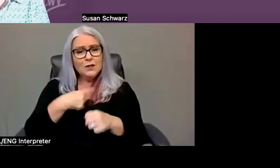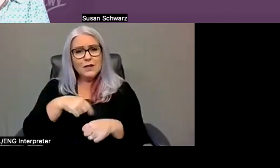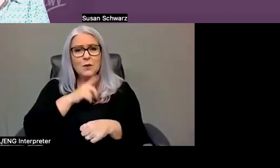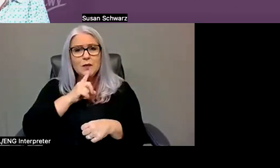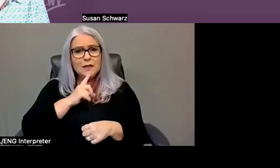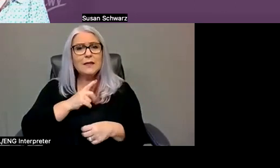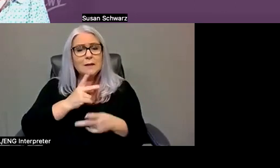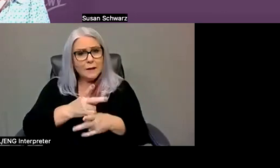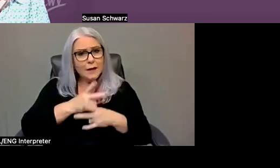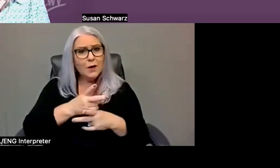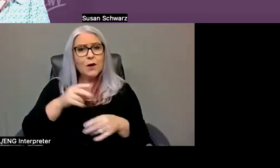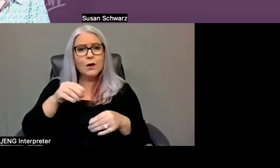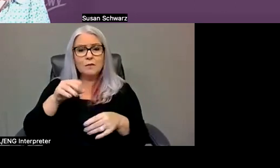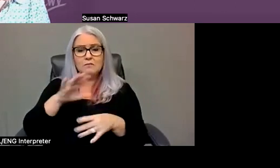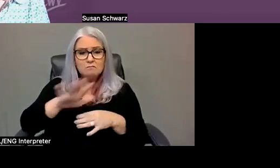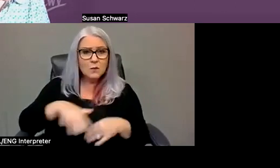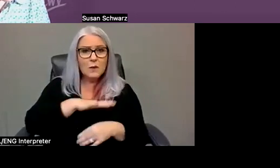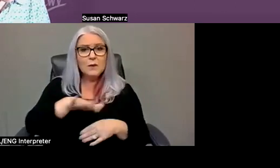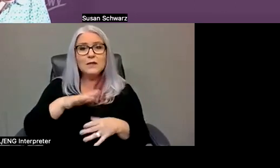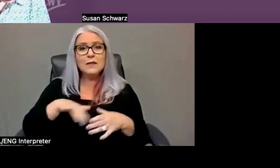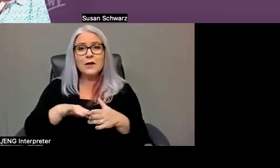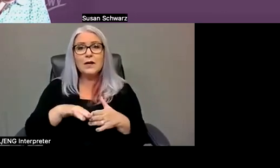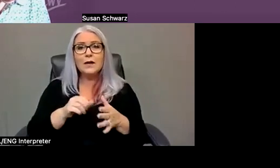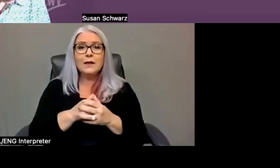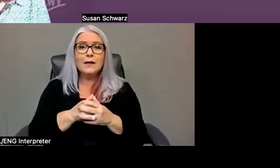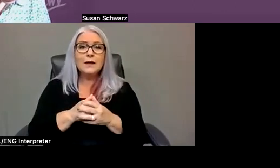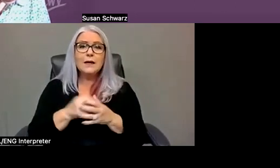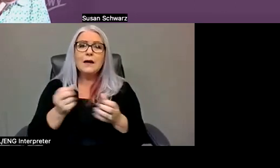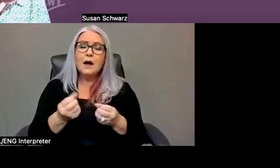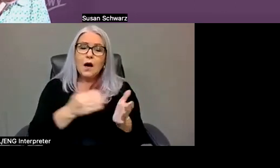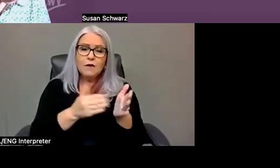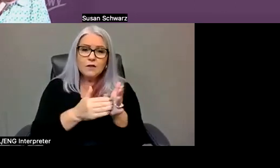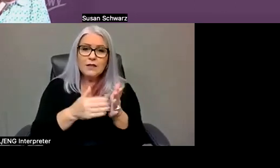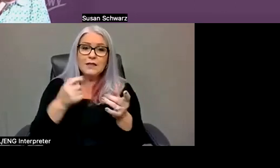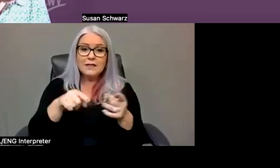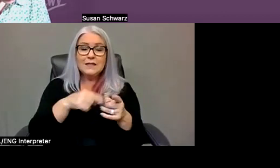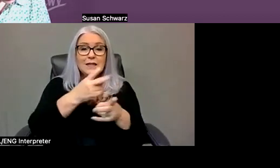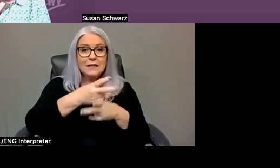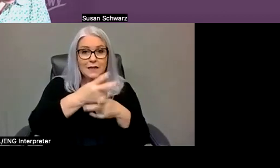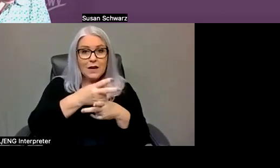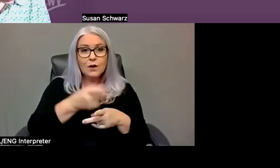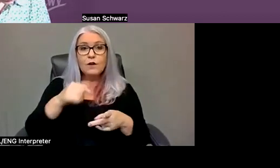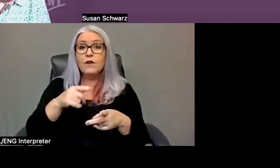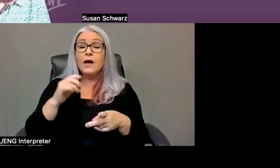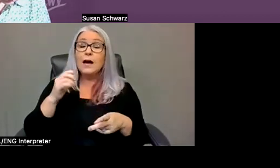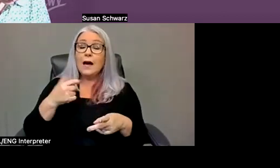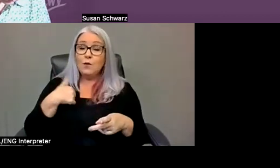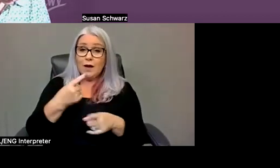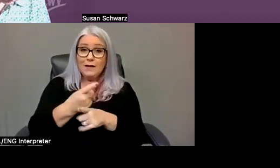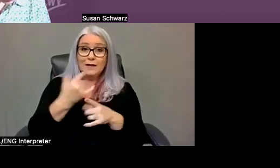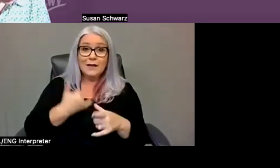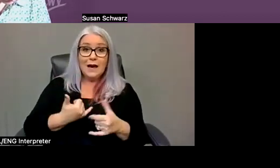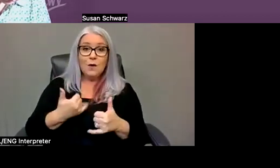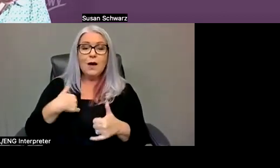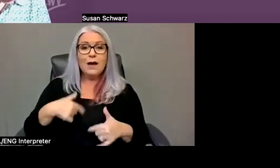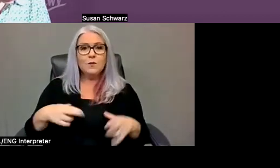is extremely important and deserves more attention than most people can give after their primary job. And I'm retired now, and I believe I have the